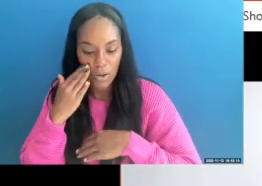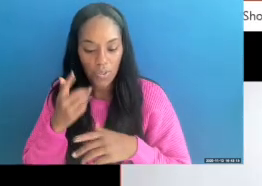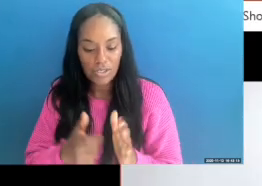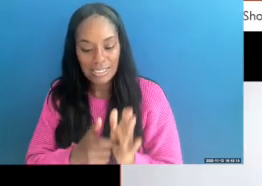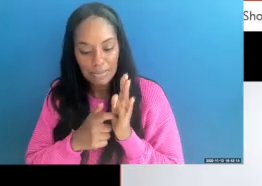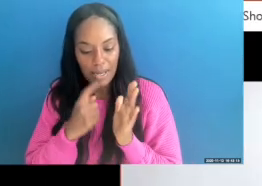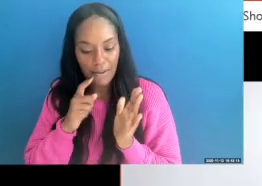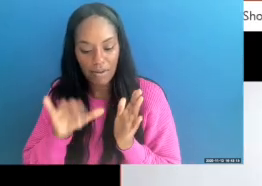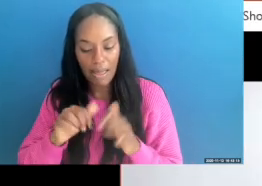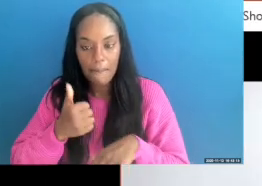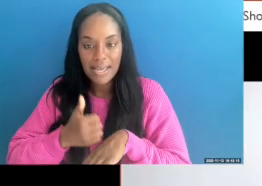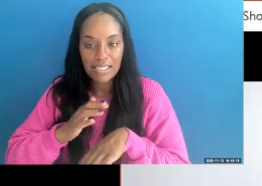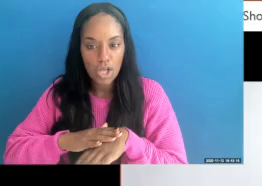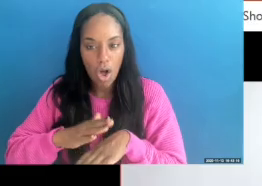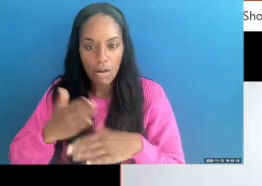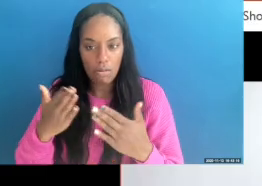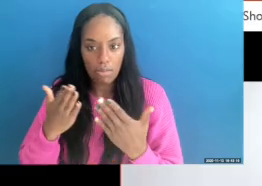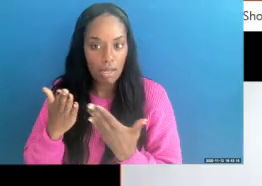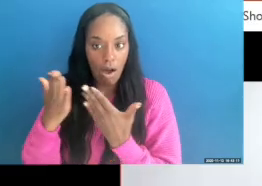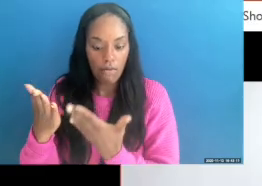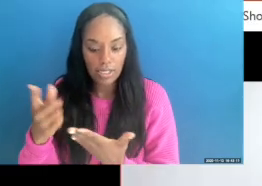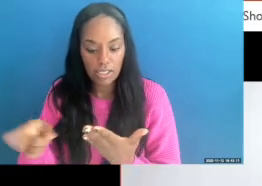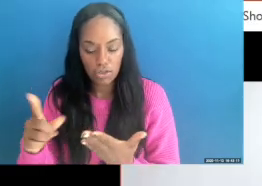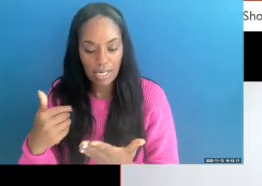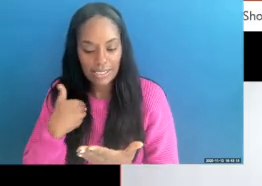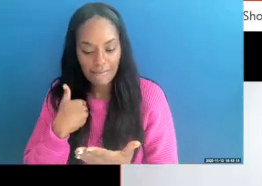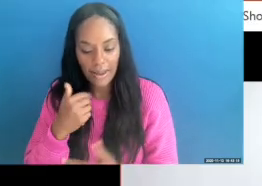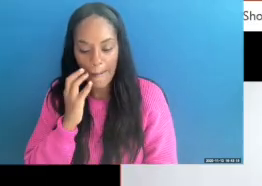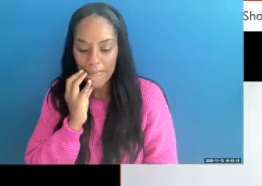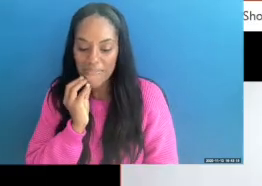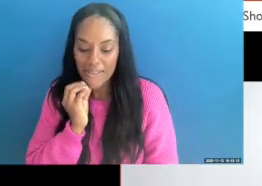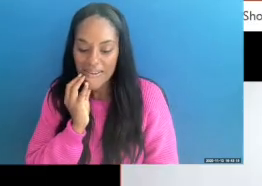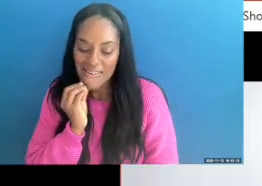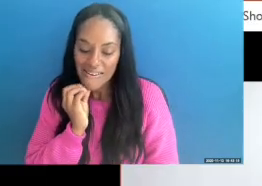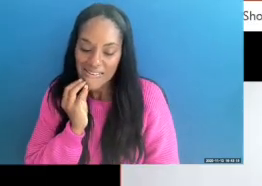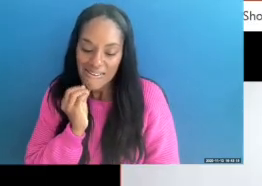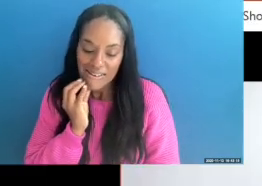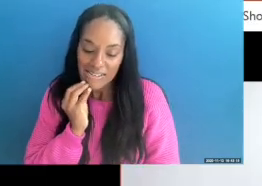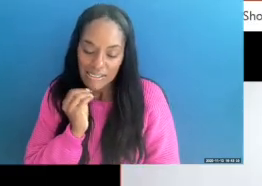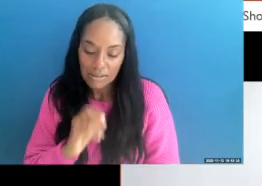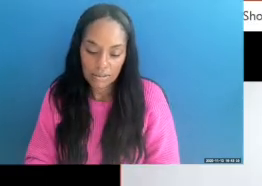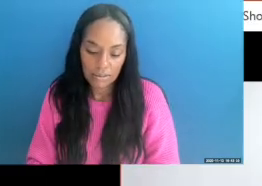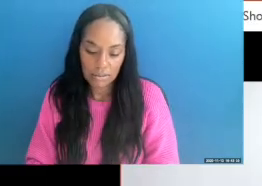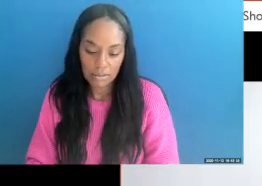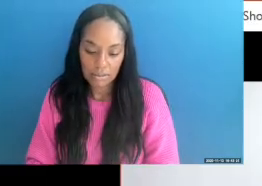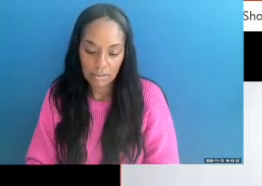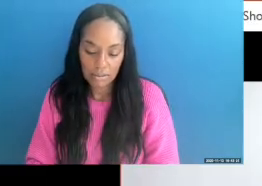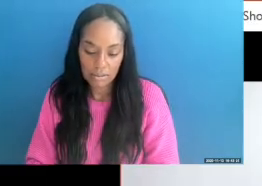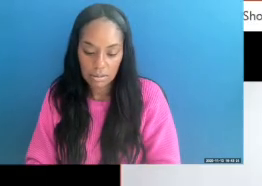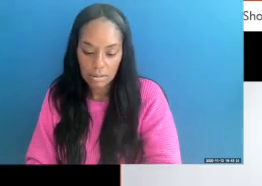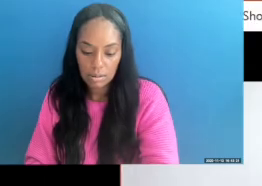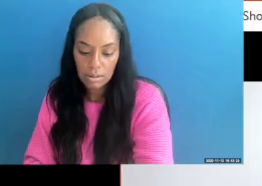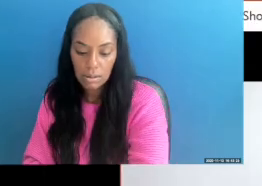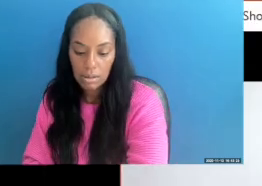there's a pretty significant demand for that based on the offerings that you guys have had earlier.